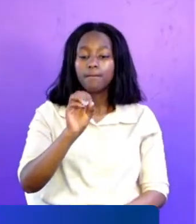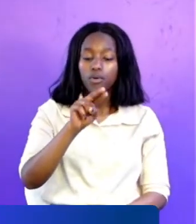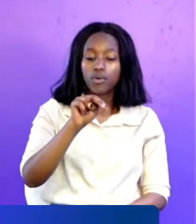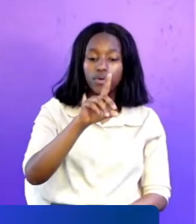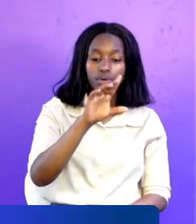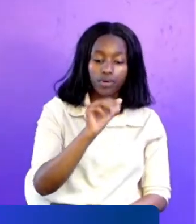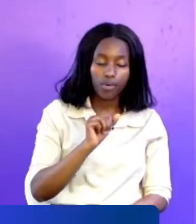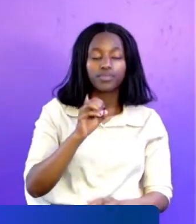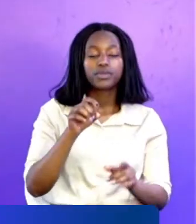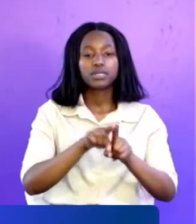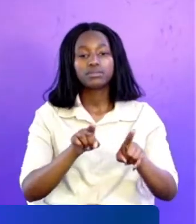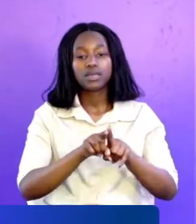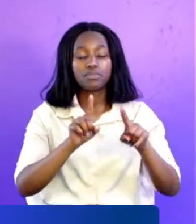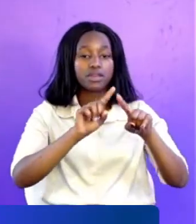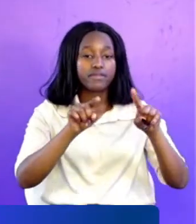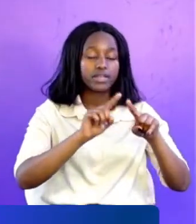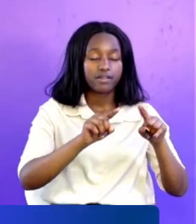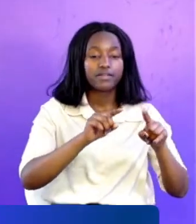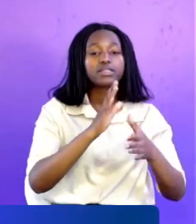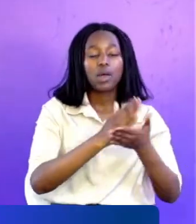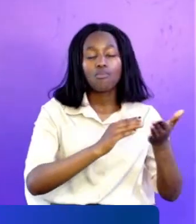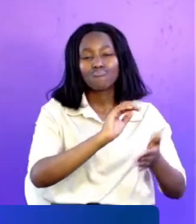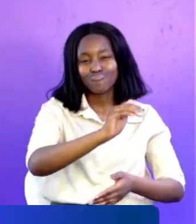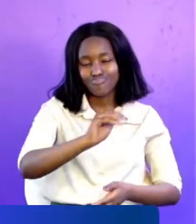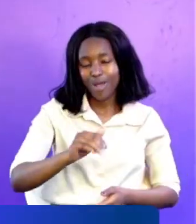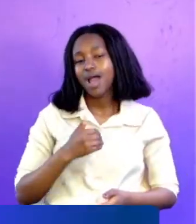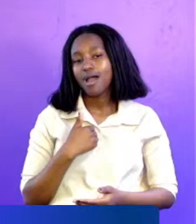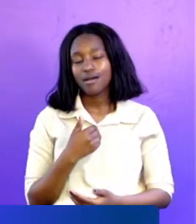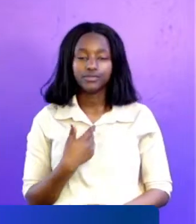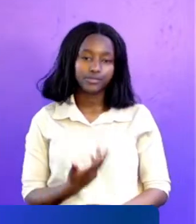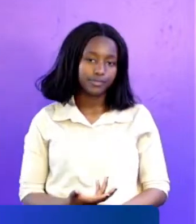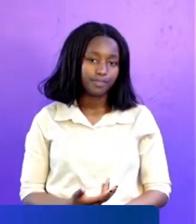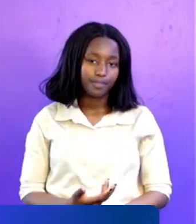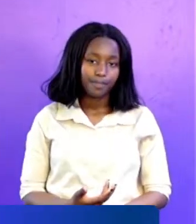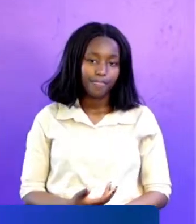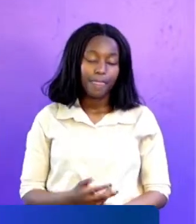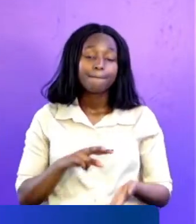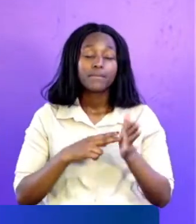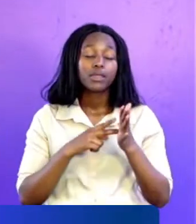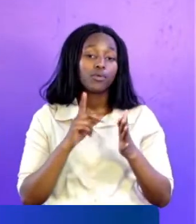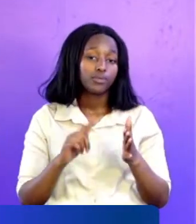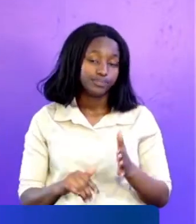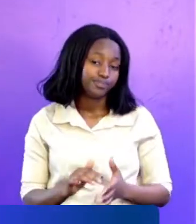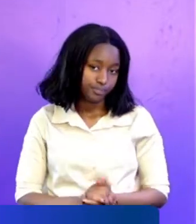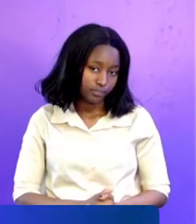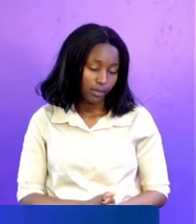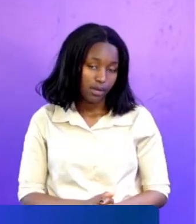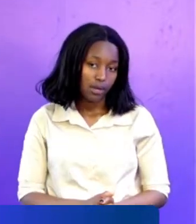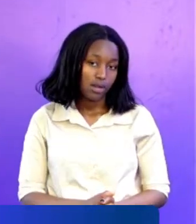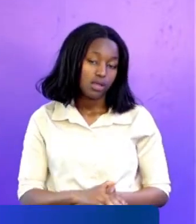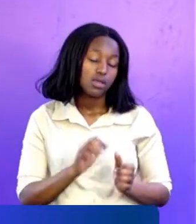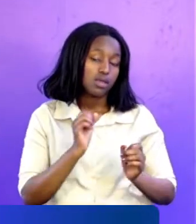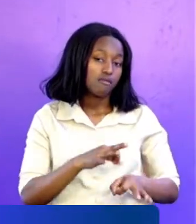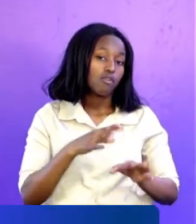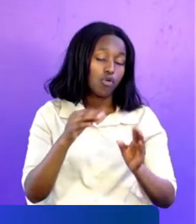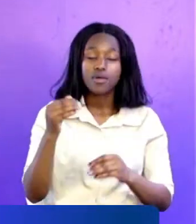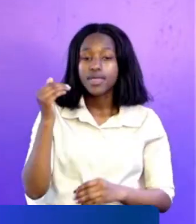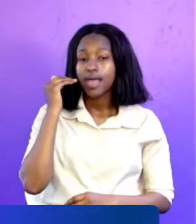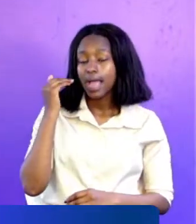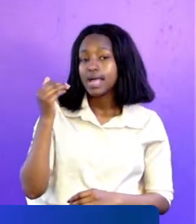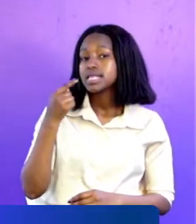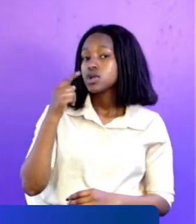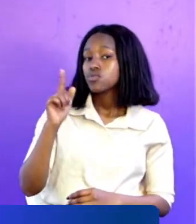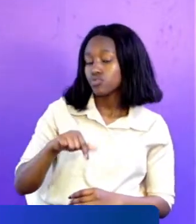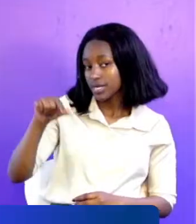even constituencies were cut into certain clans. Yeah. So now if you go to Siaya, you'll be told that the governor comes